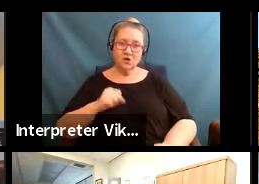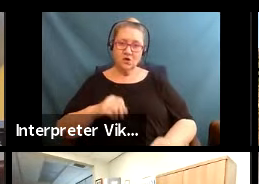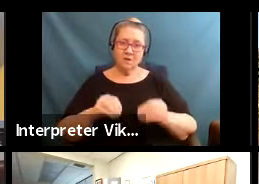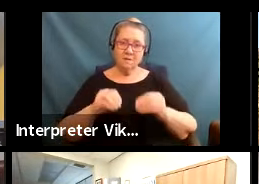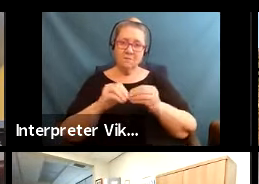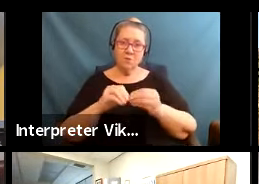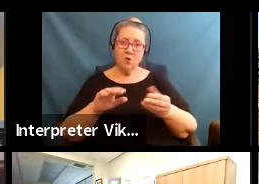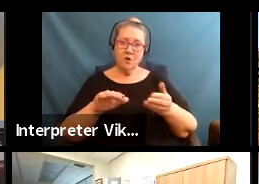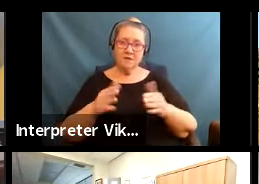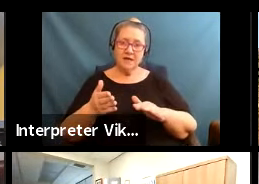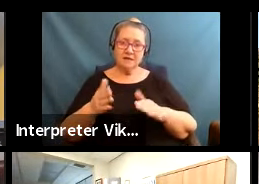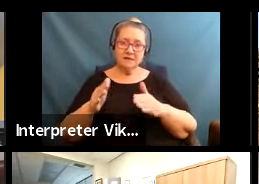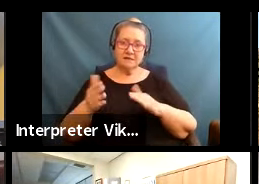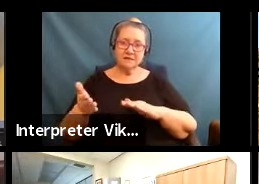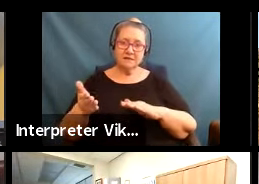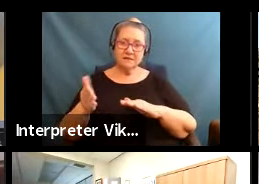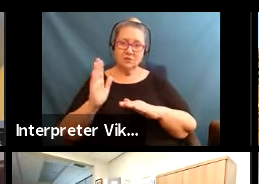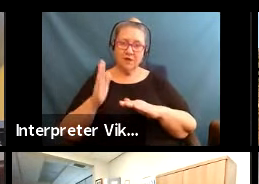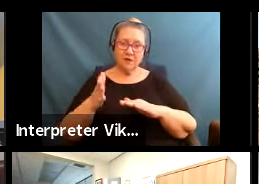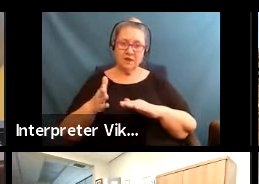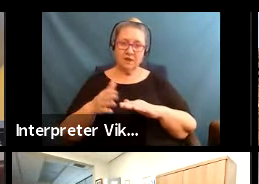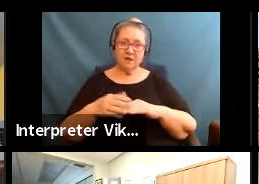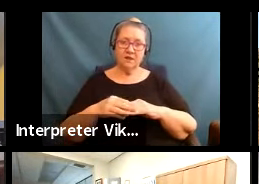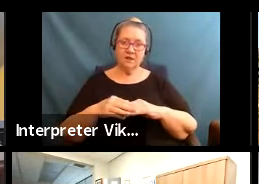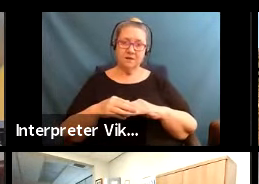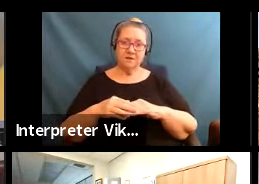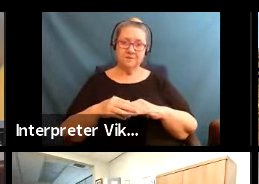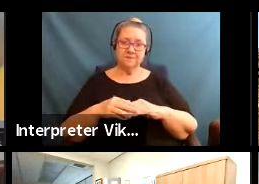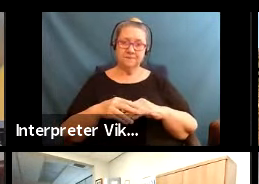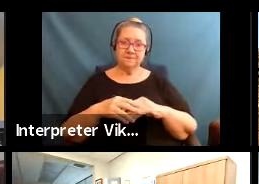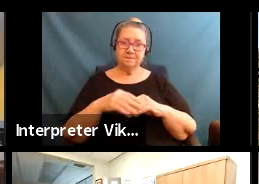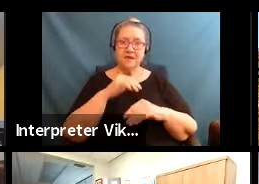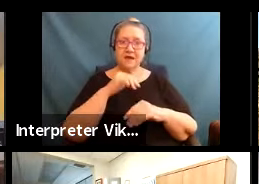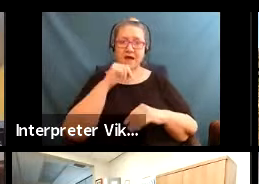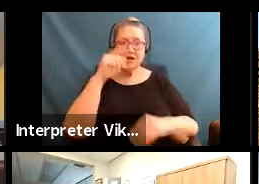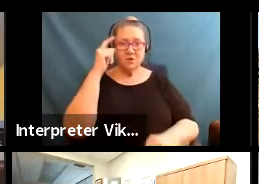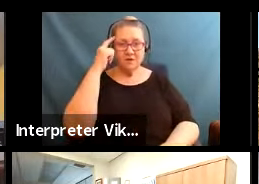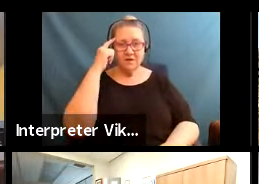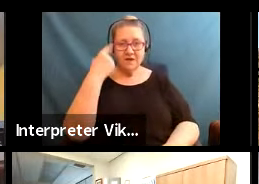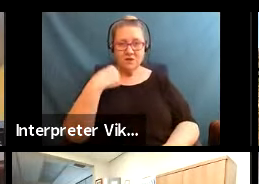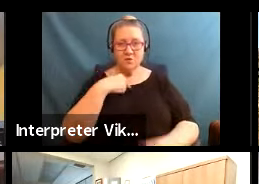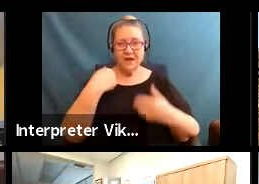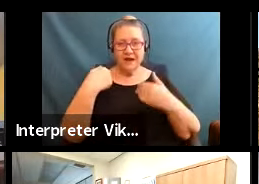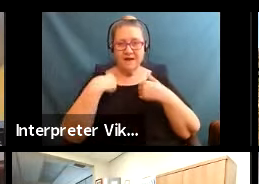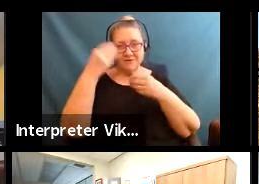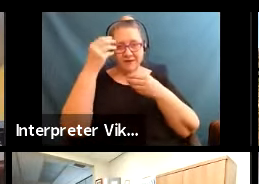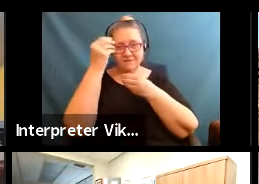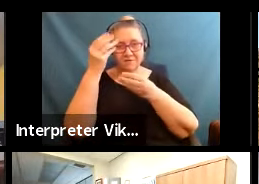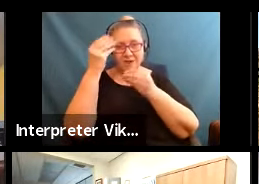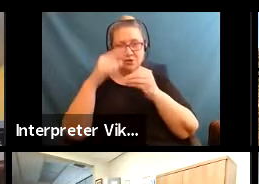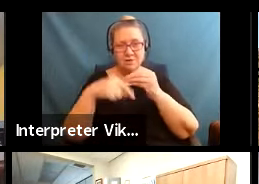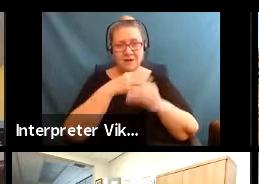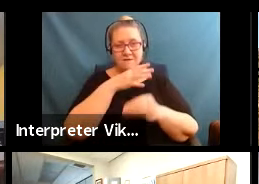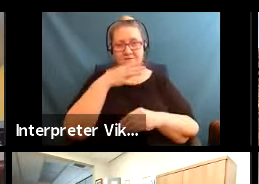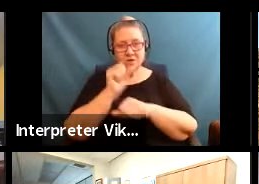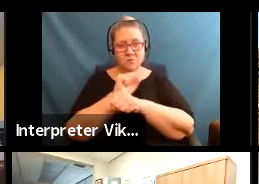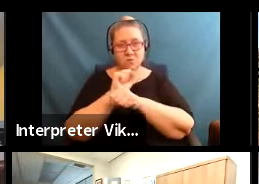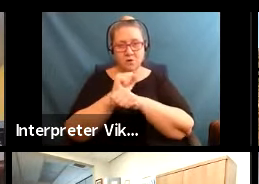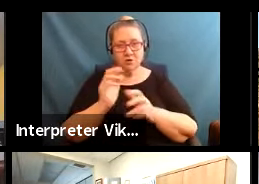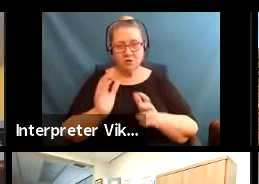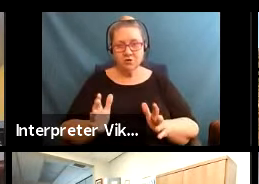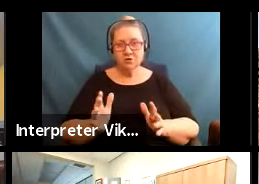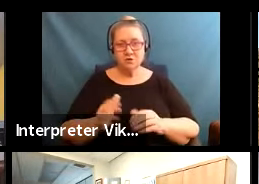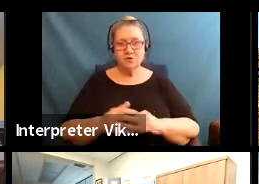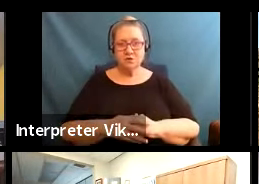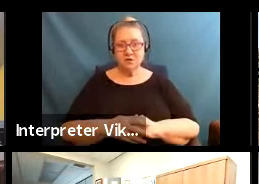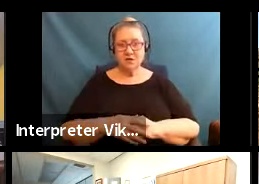more deaths, there will be a higher mortality. And as a matter of fact, I don't even think we keep data on farm workers. And so I think that